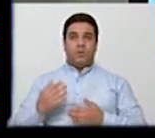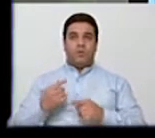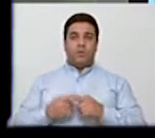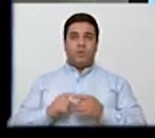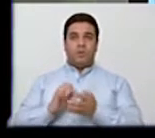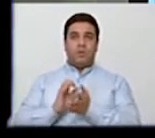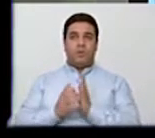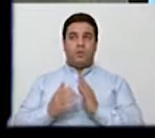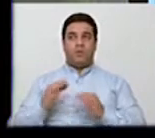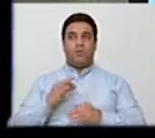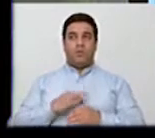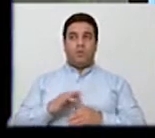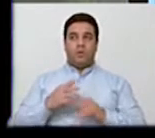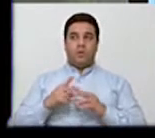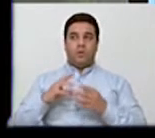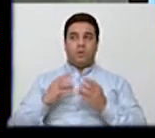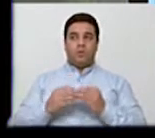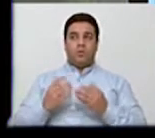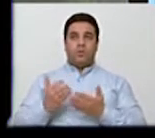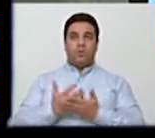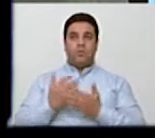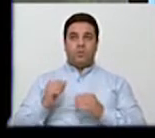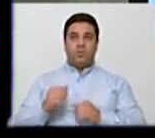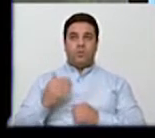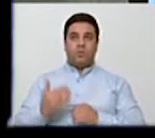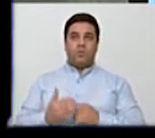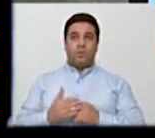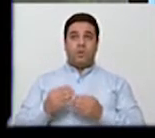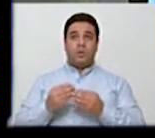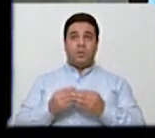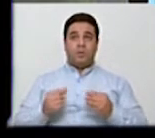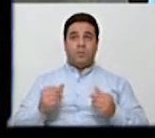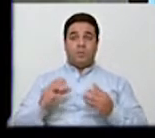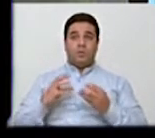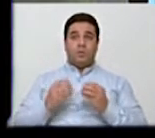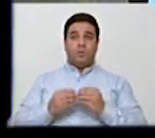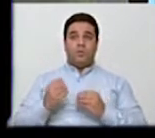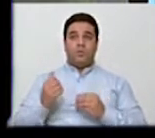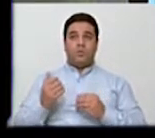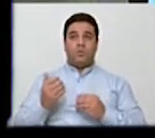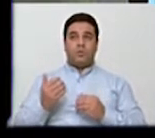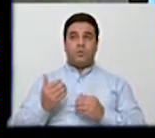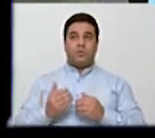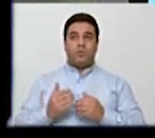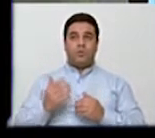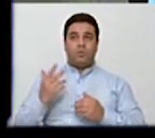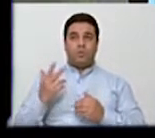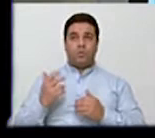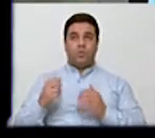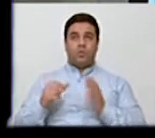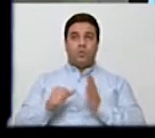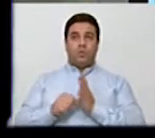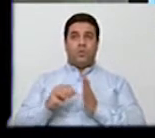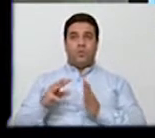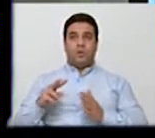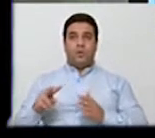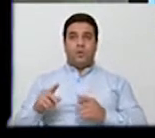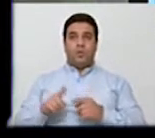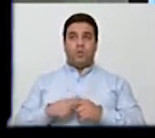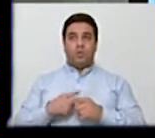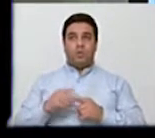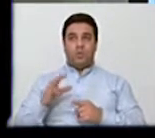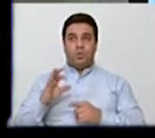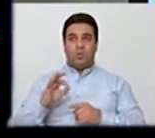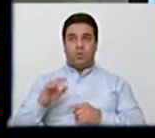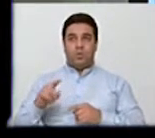olganimizdan keyin uning zichligidan foydalanib hajmini topib olishimiz mumkin. Eritmaning hajmi shunda 306